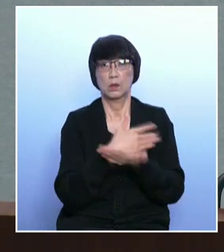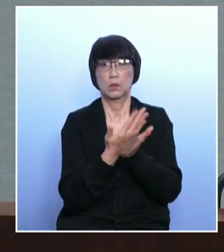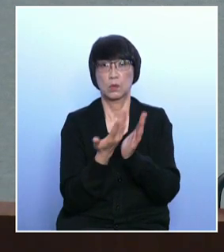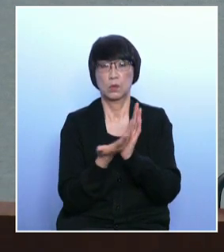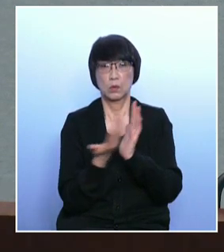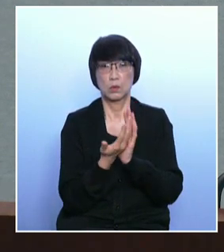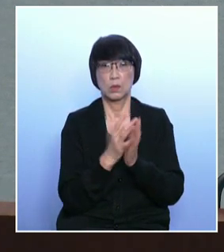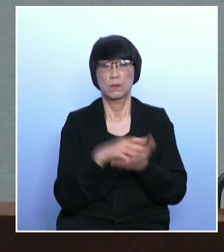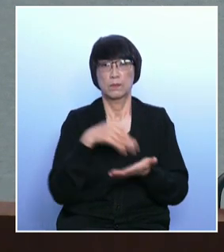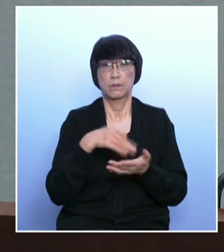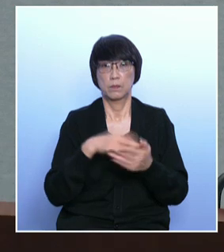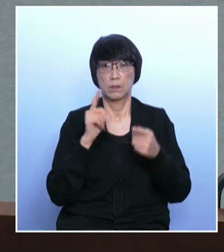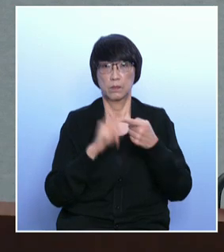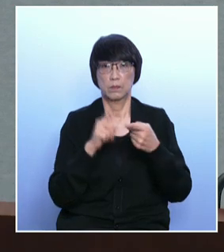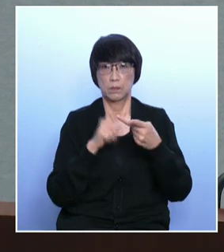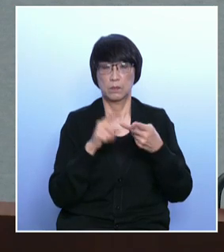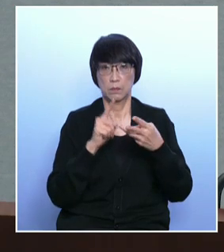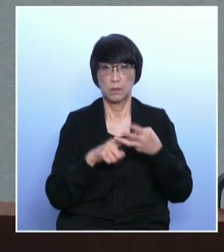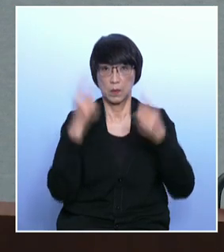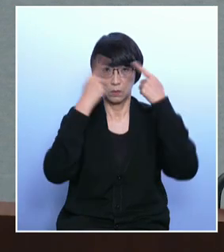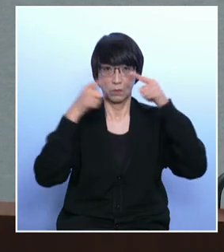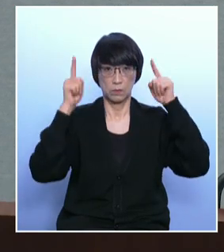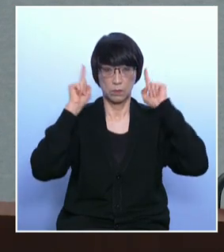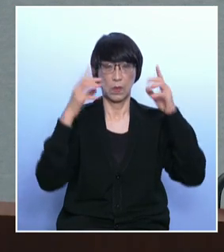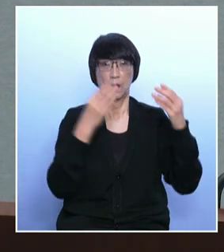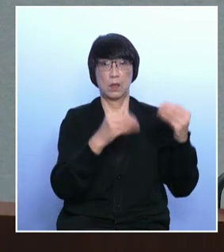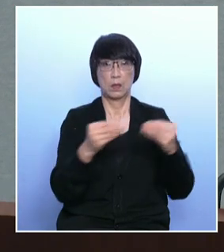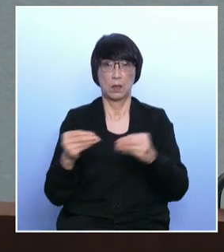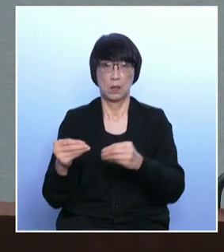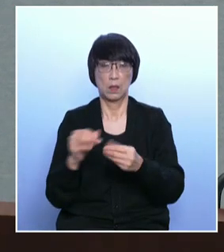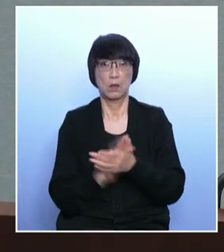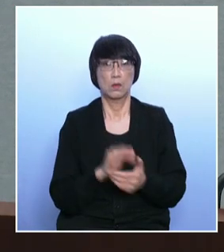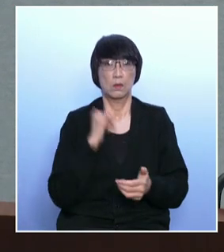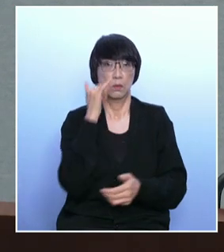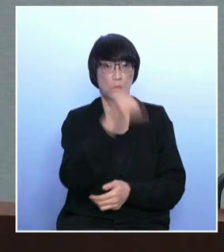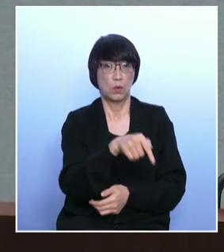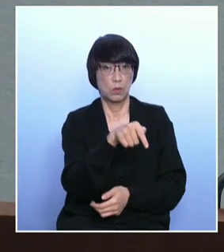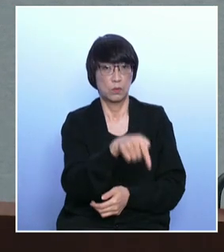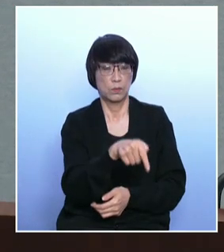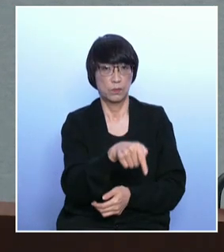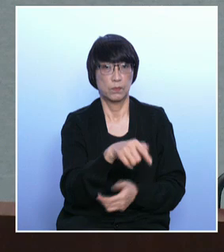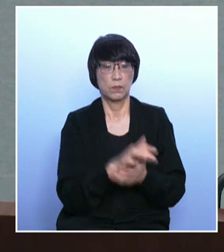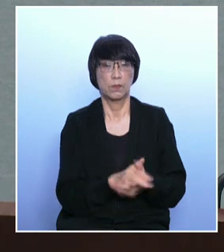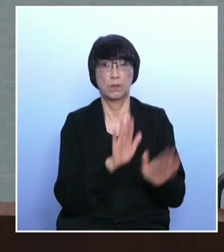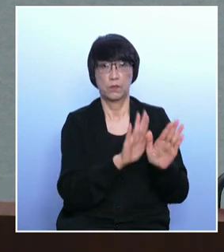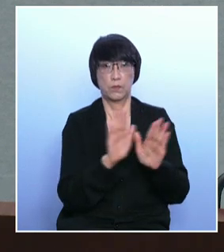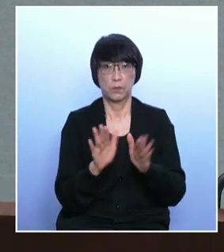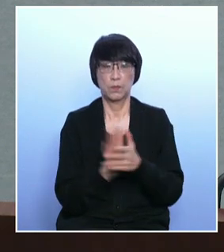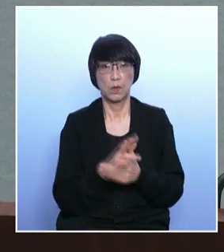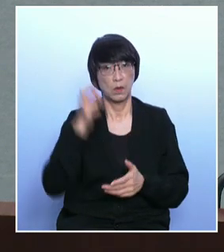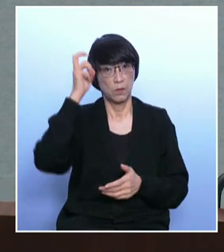but the focus is on collaboration among different parties. It is a teaching hospital